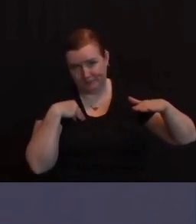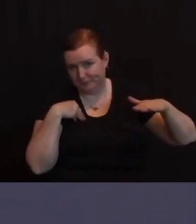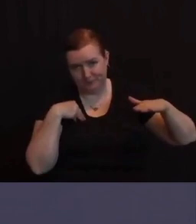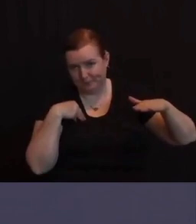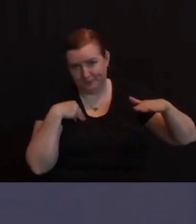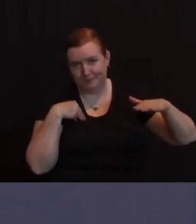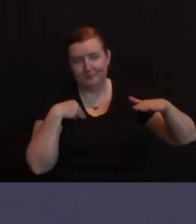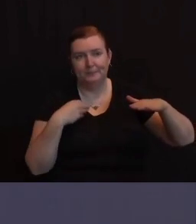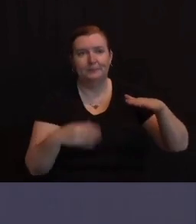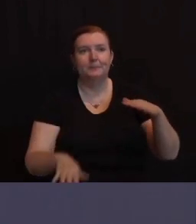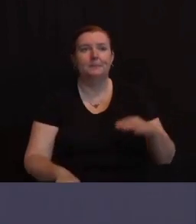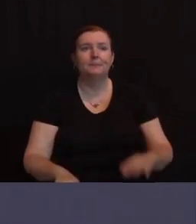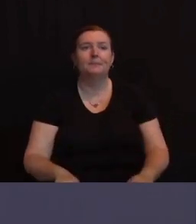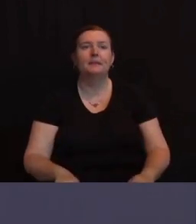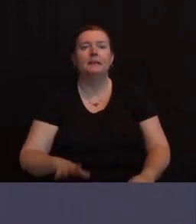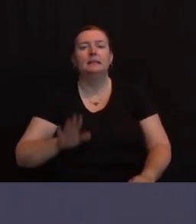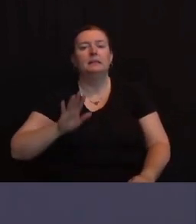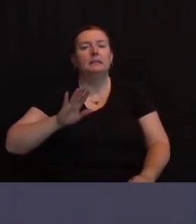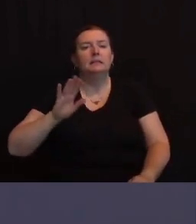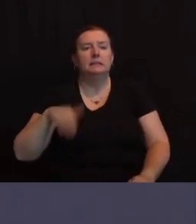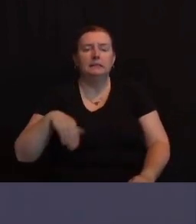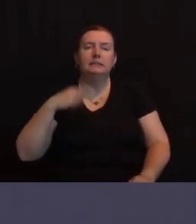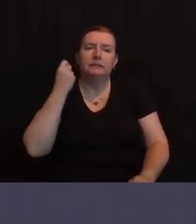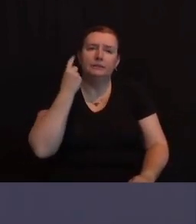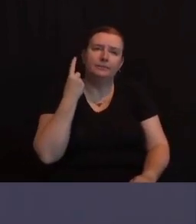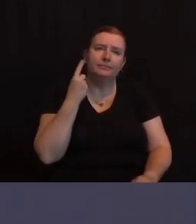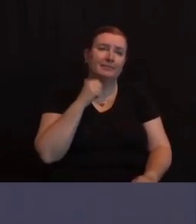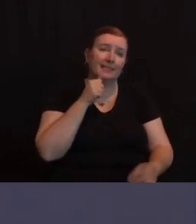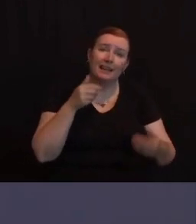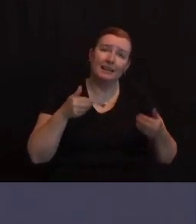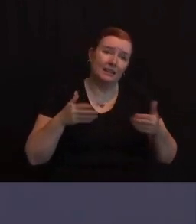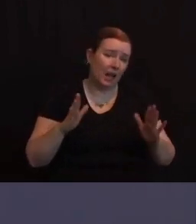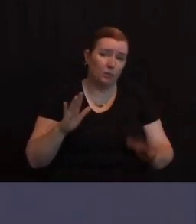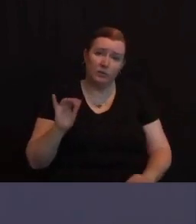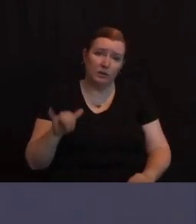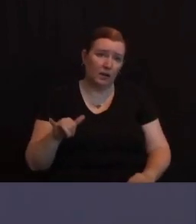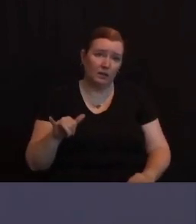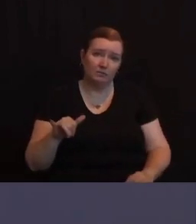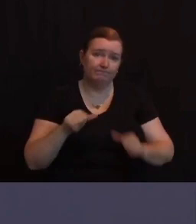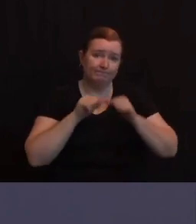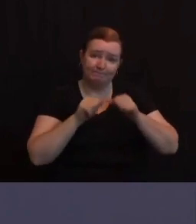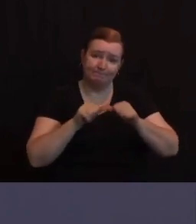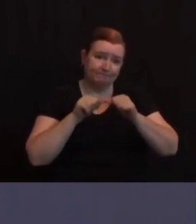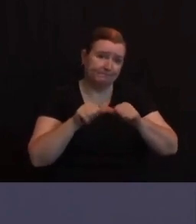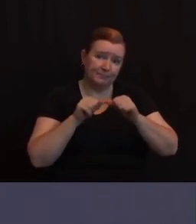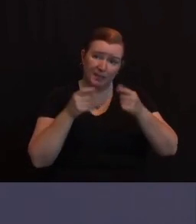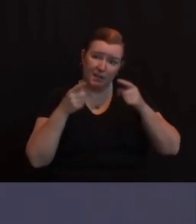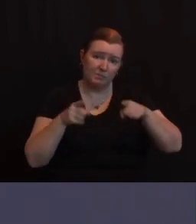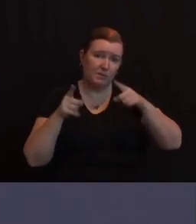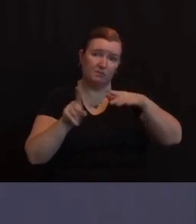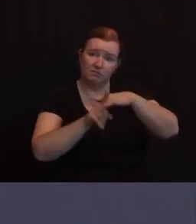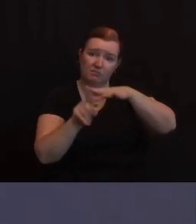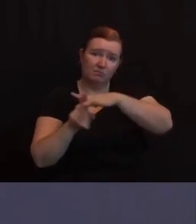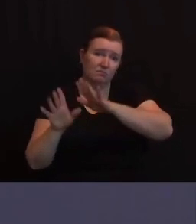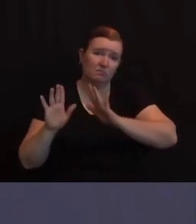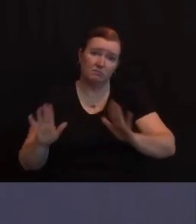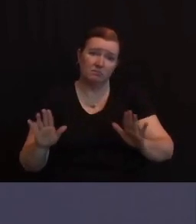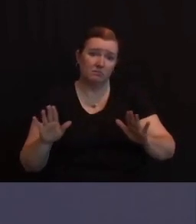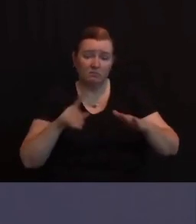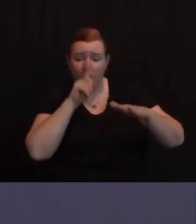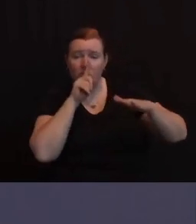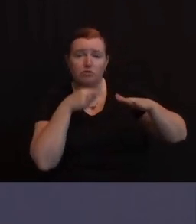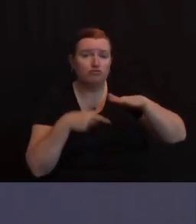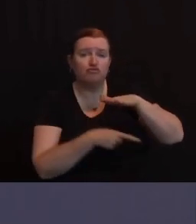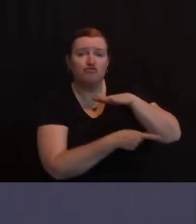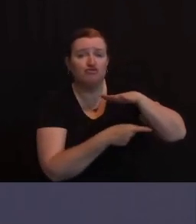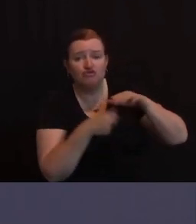Pat joins me that that's something that we're not going to allow to continue to be out there, that whether it's at the state level, county,